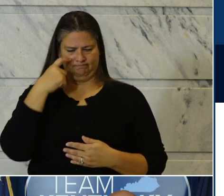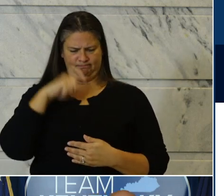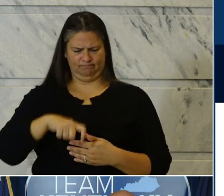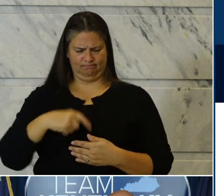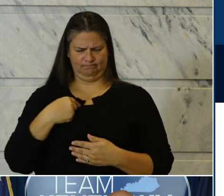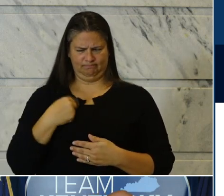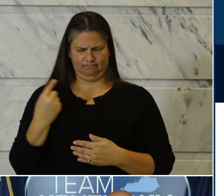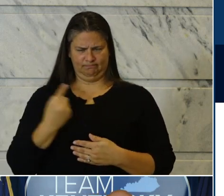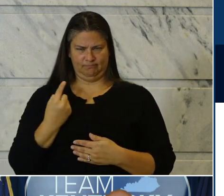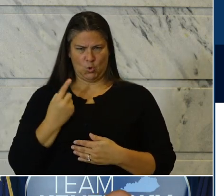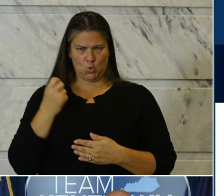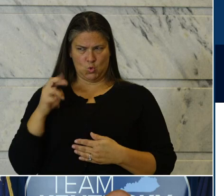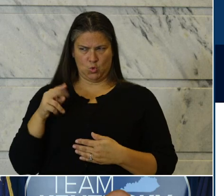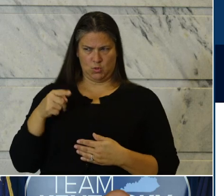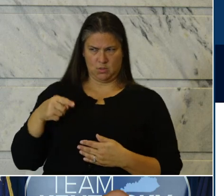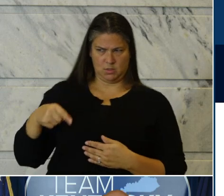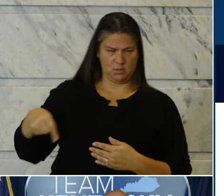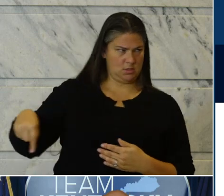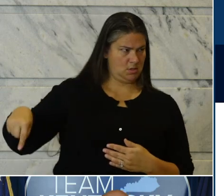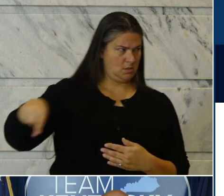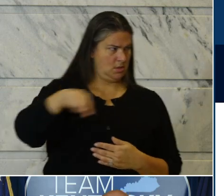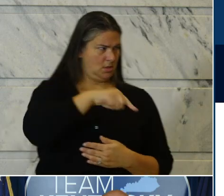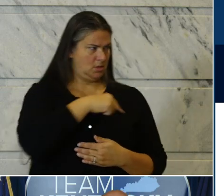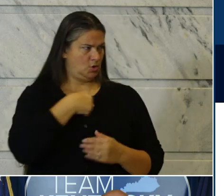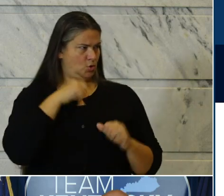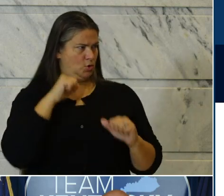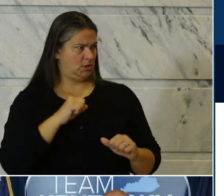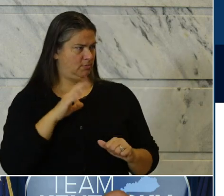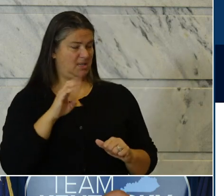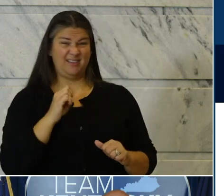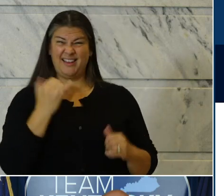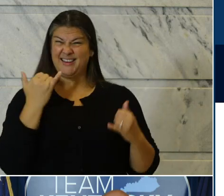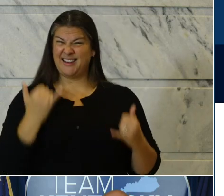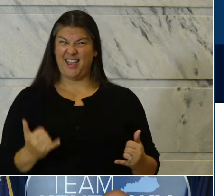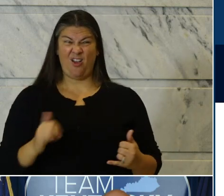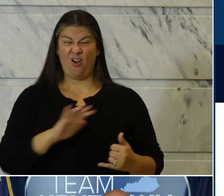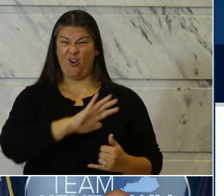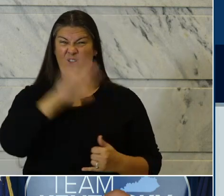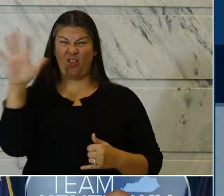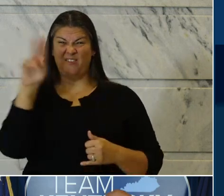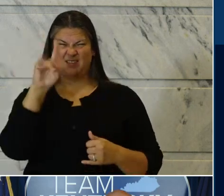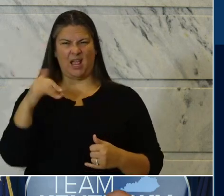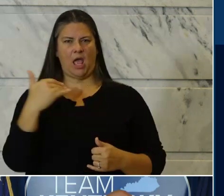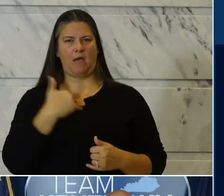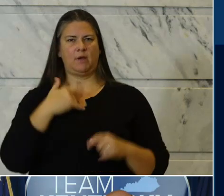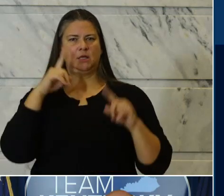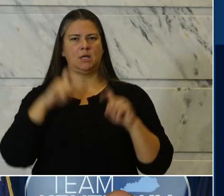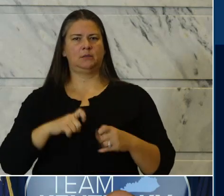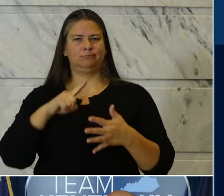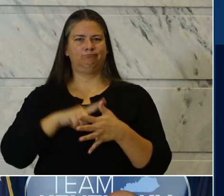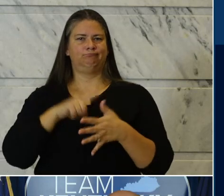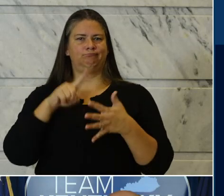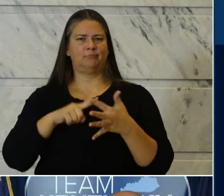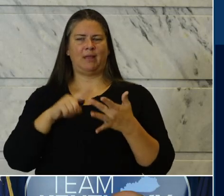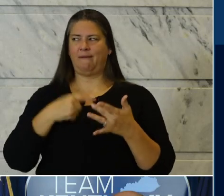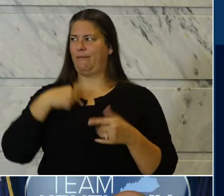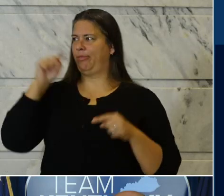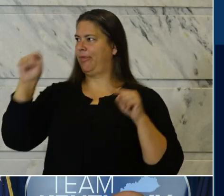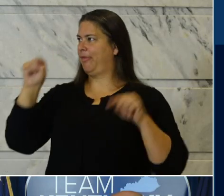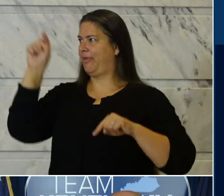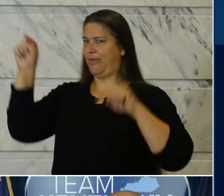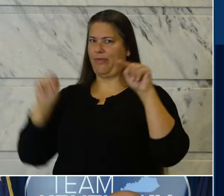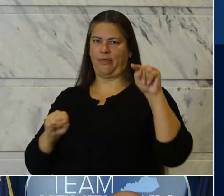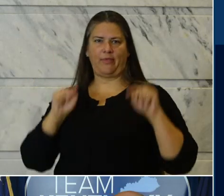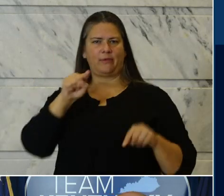high-risk exposure, there are more places to go get testing across the state of Kentucky than there have ever been before. Please go